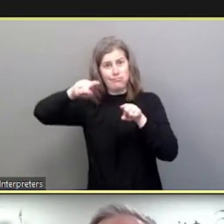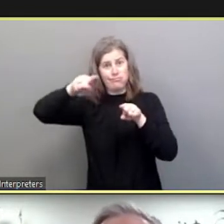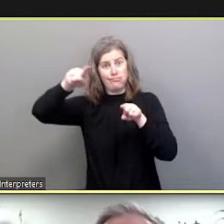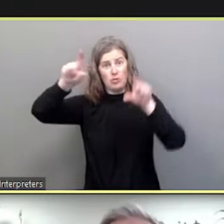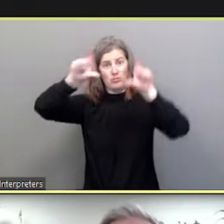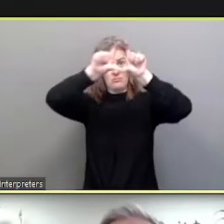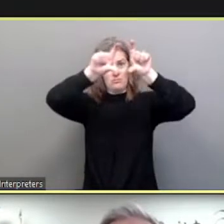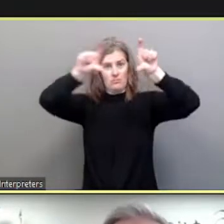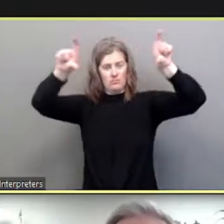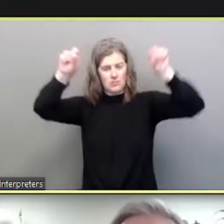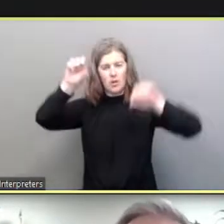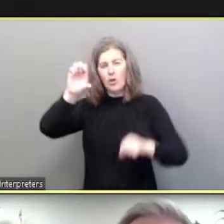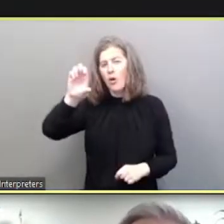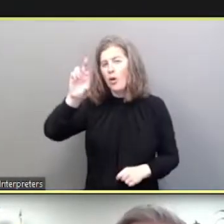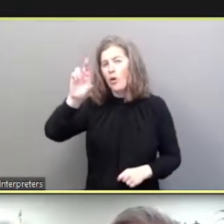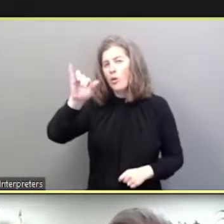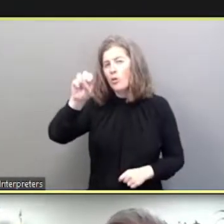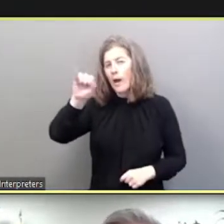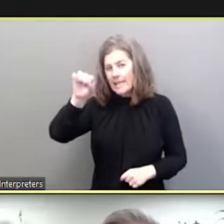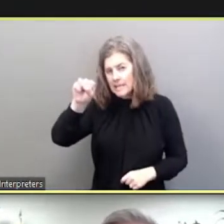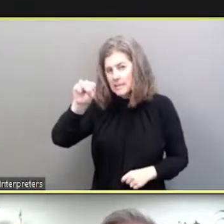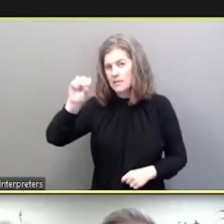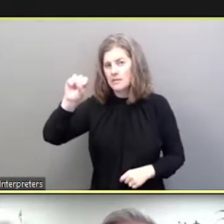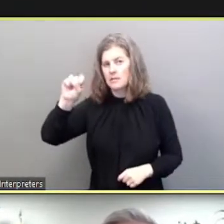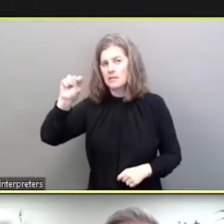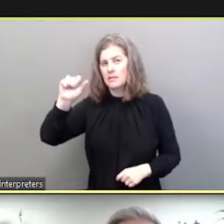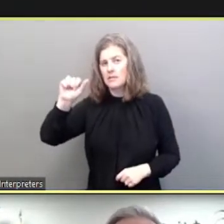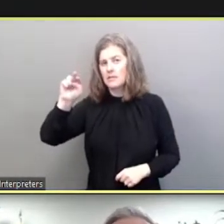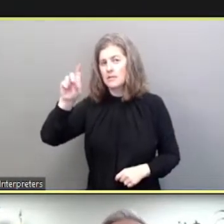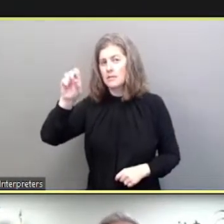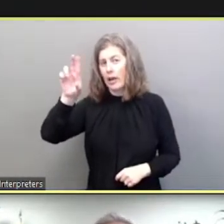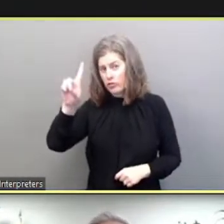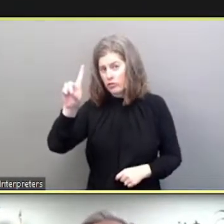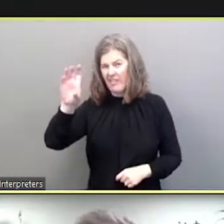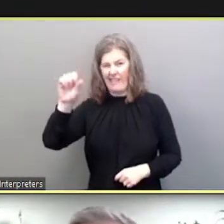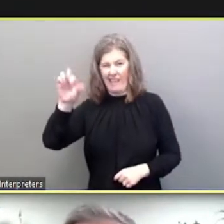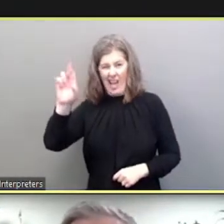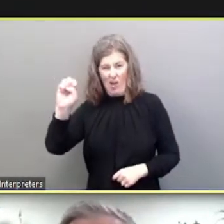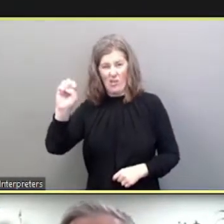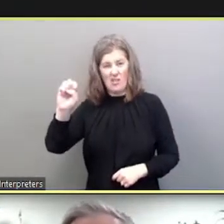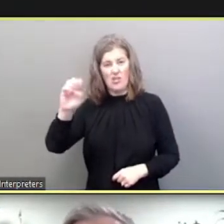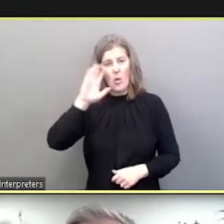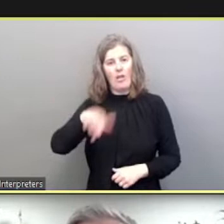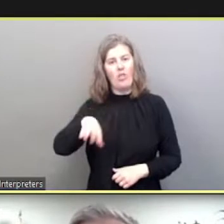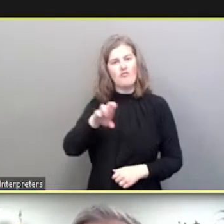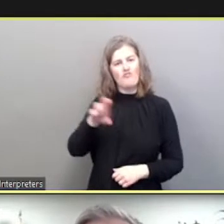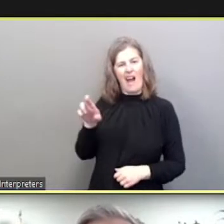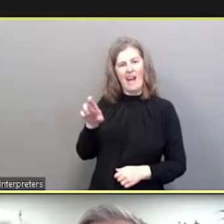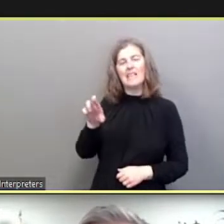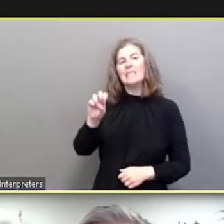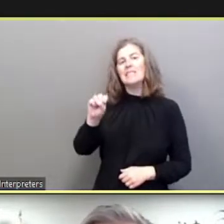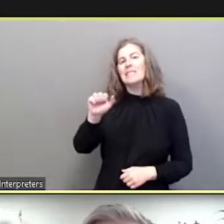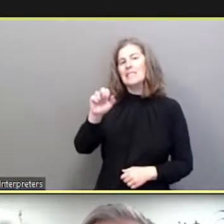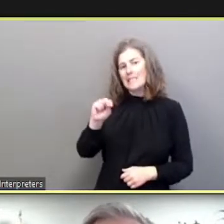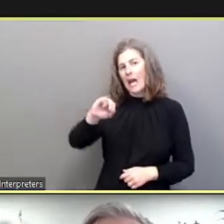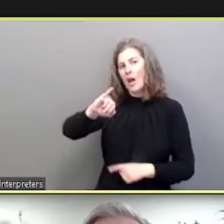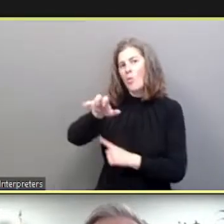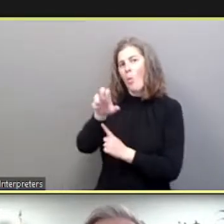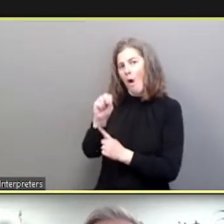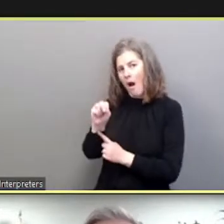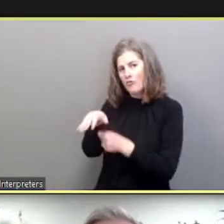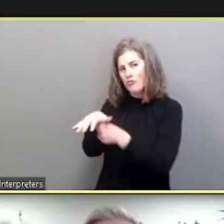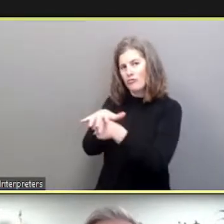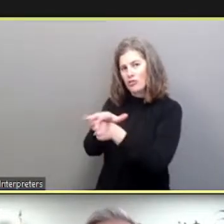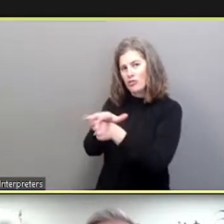of care on the right there. Now, last week, San Juan Regional Medical Center did declare crisis standards